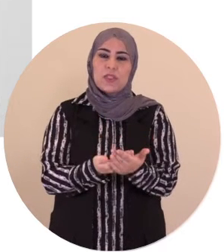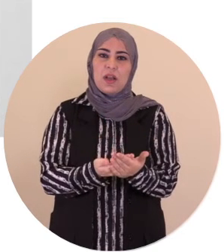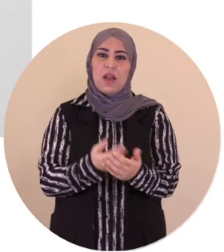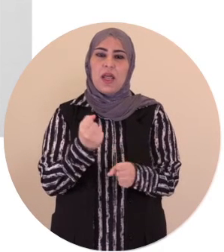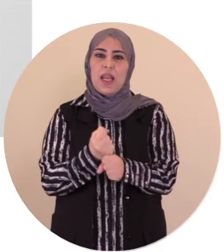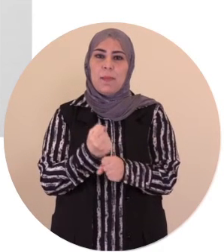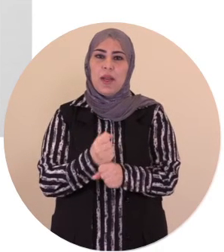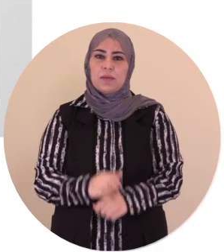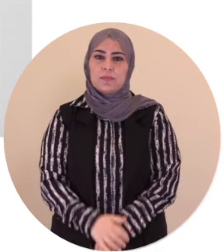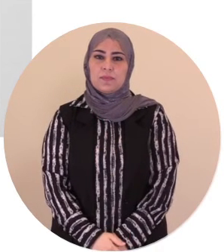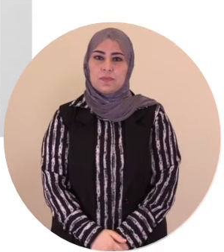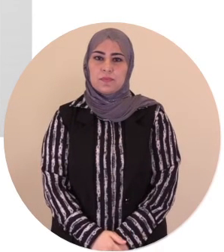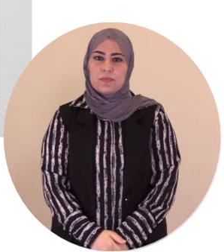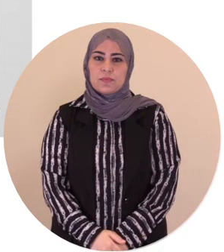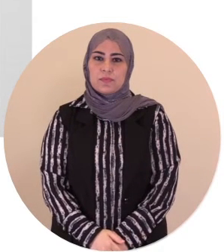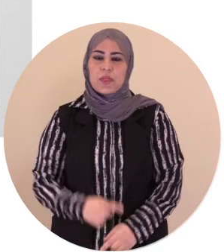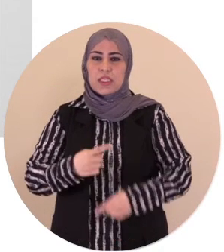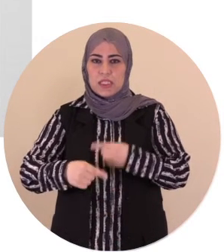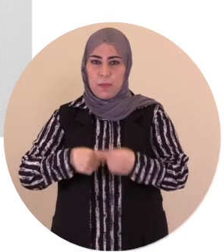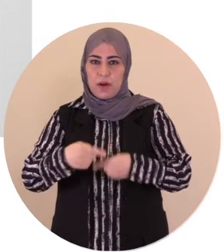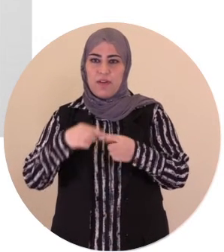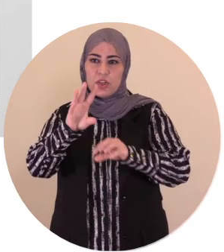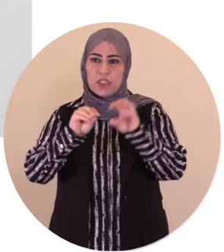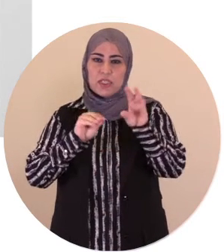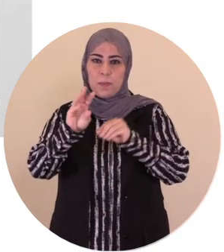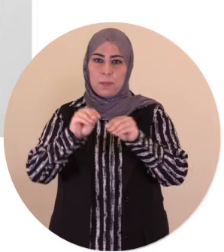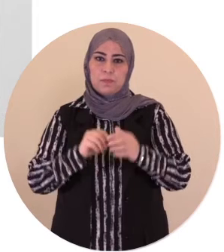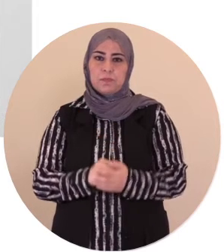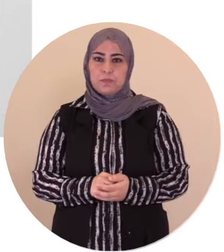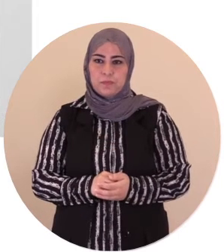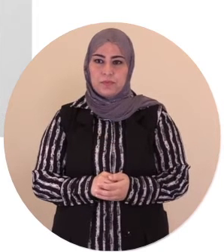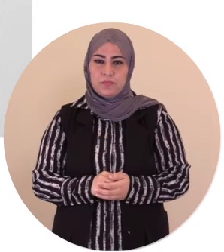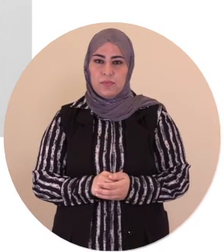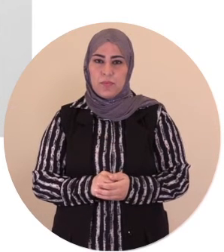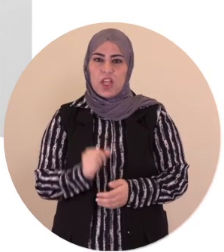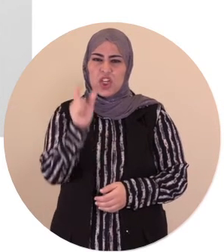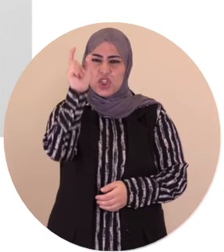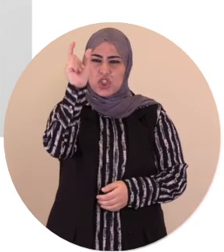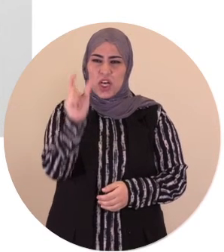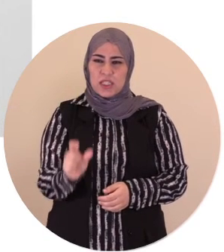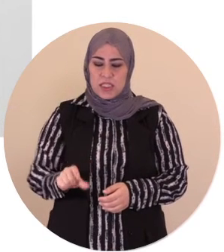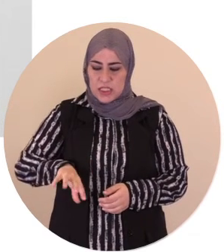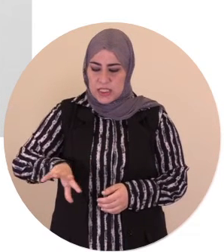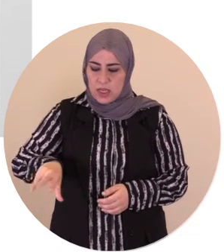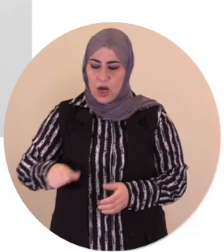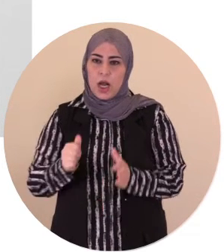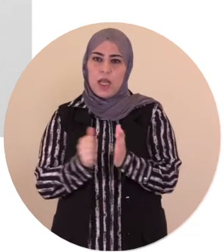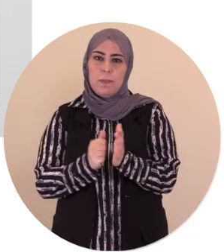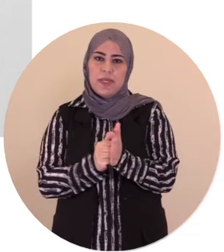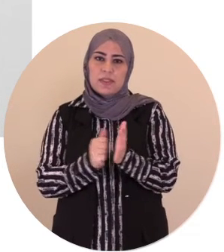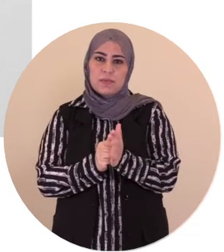past participle. Let's keep on with the story. He really had a bad day. A thief robbed the